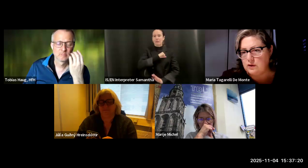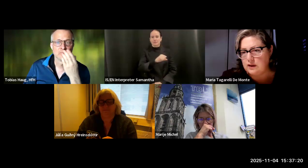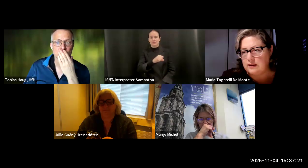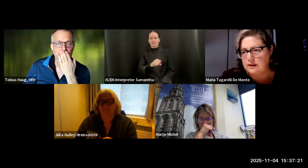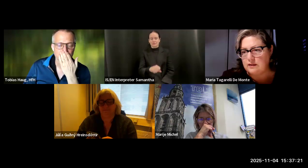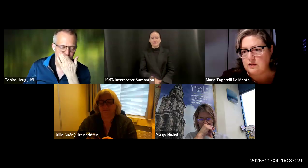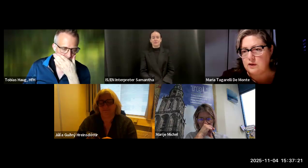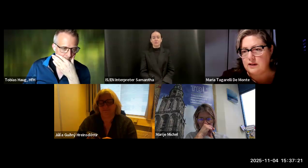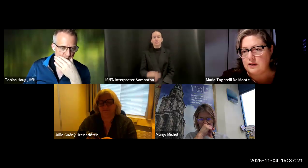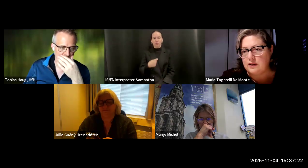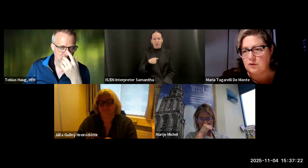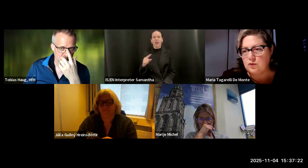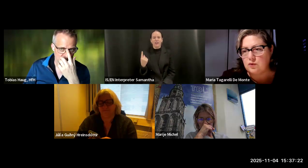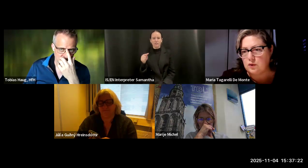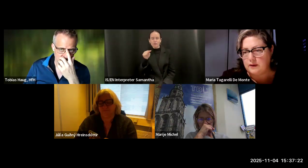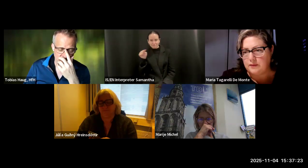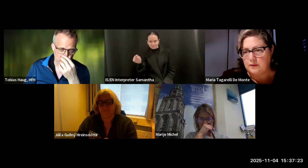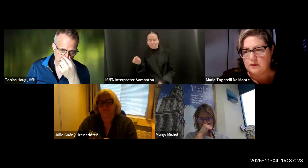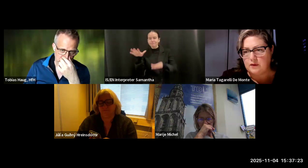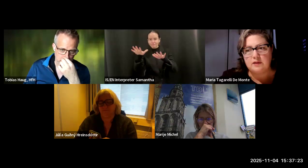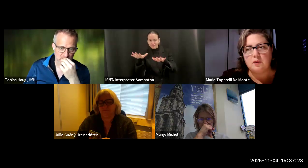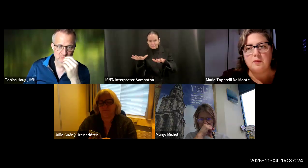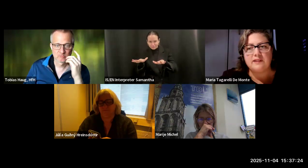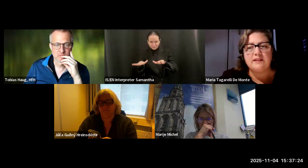to go here and slow it down to